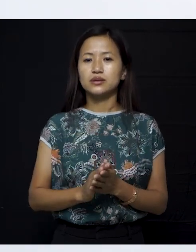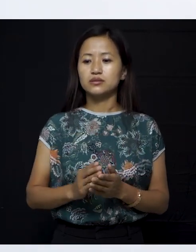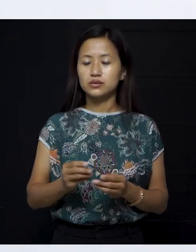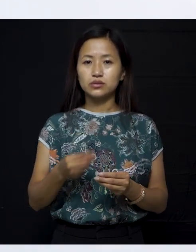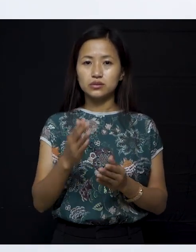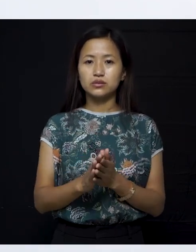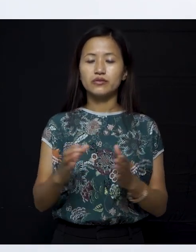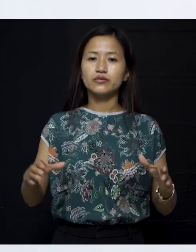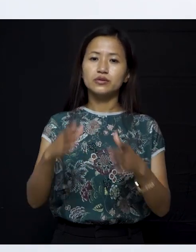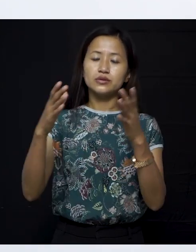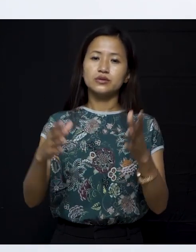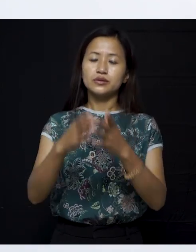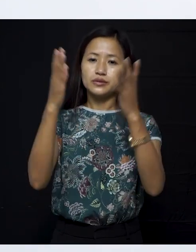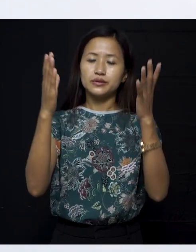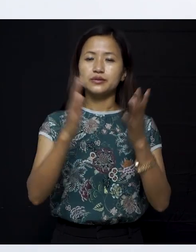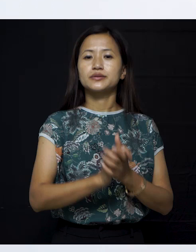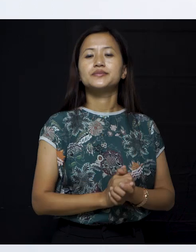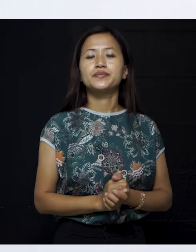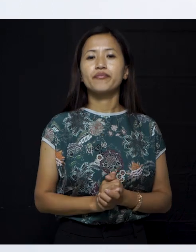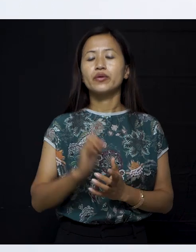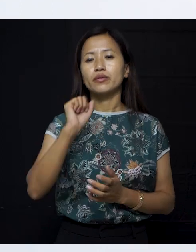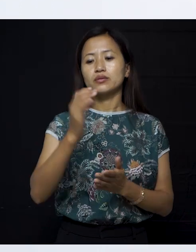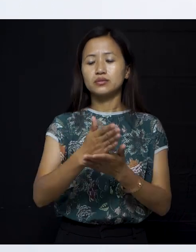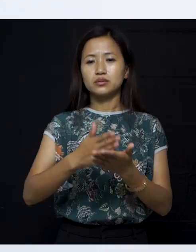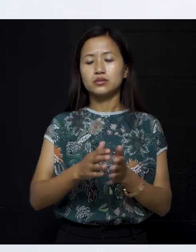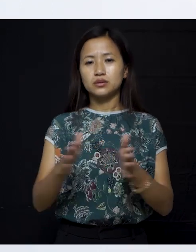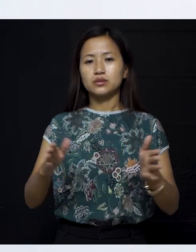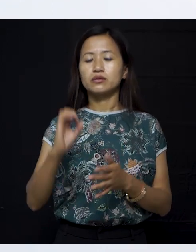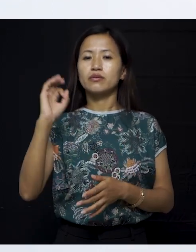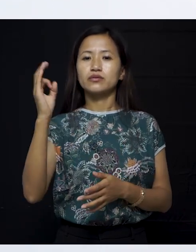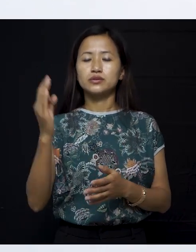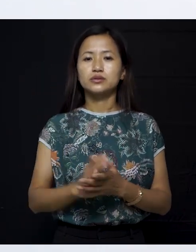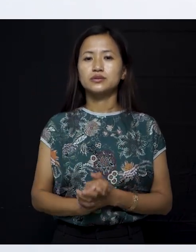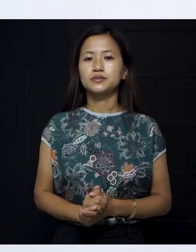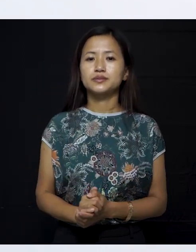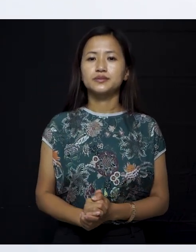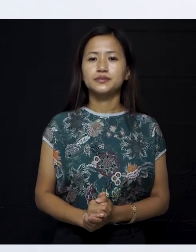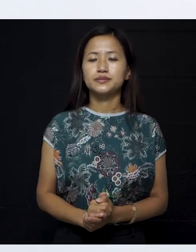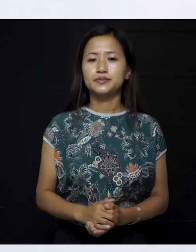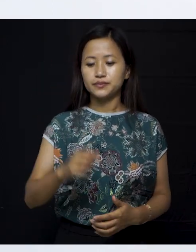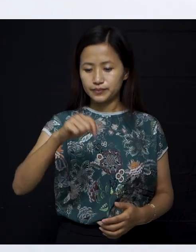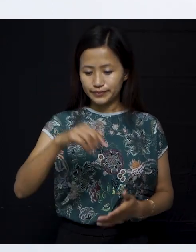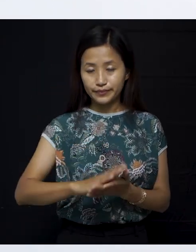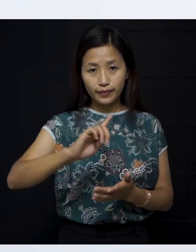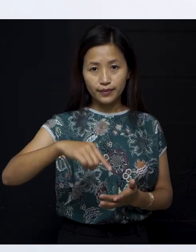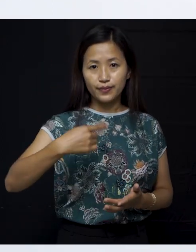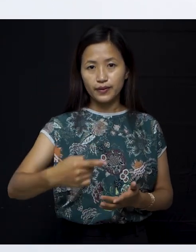lists, they work separately with their own, along with their own officials. All right. Now, the